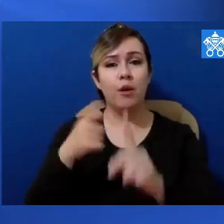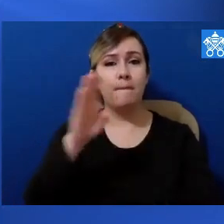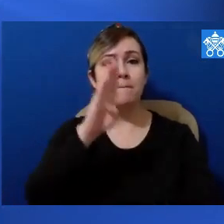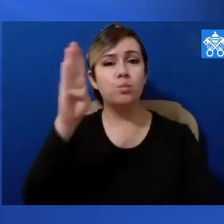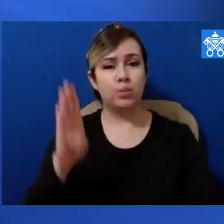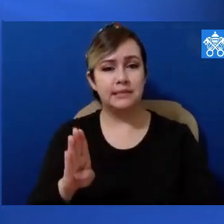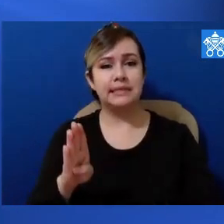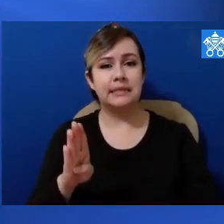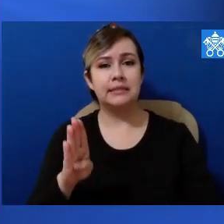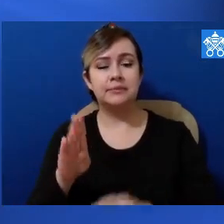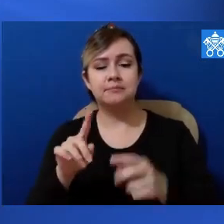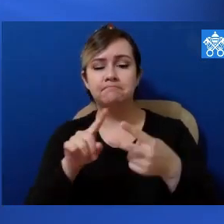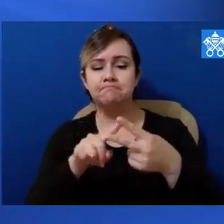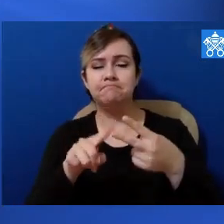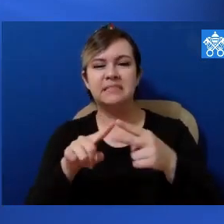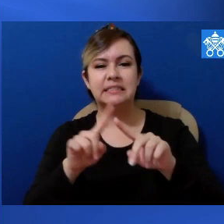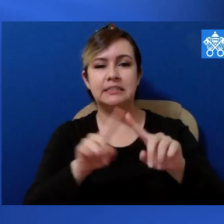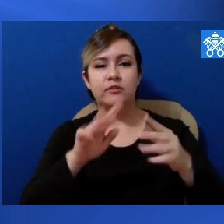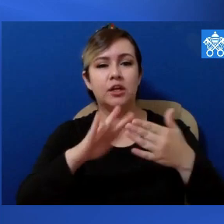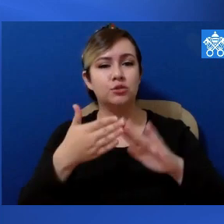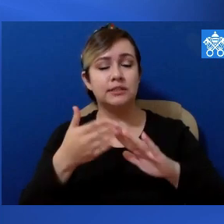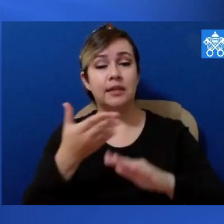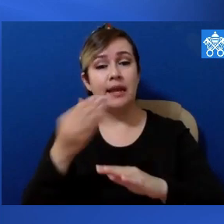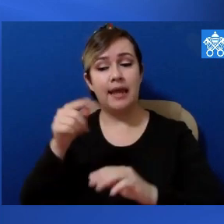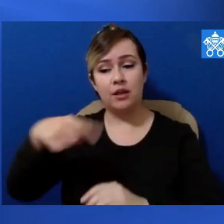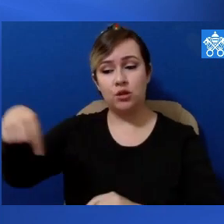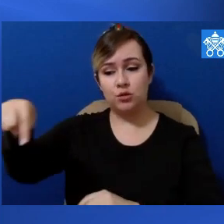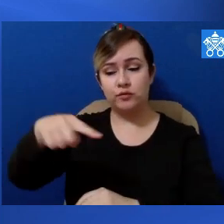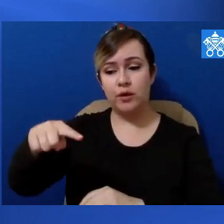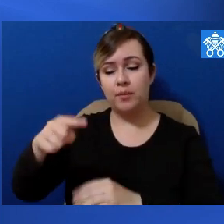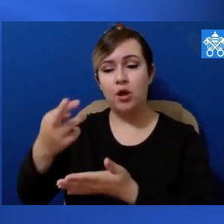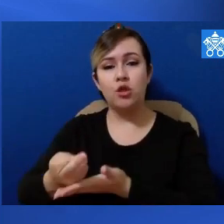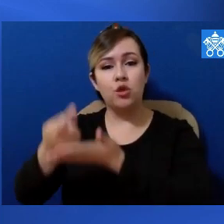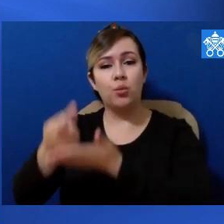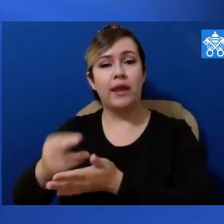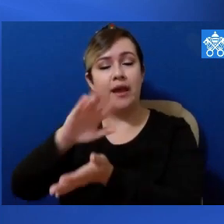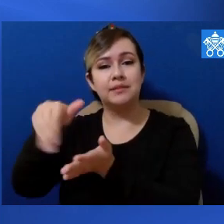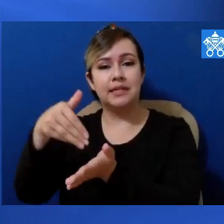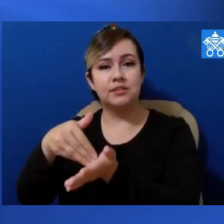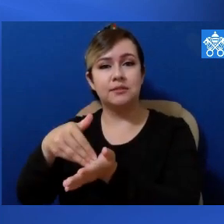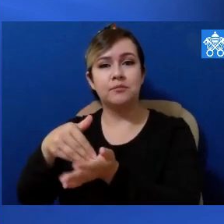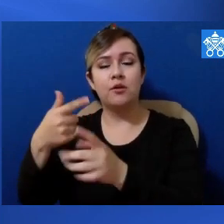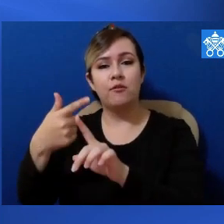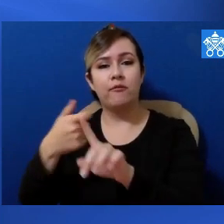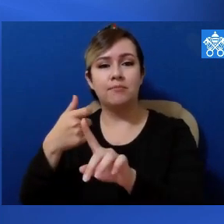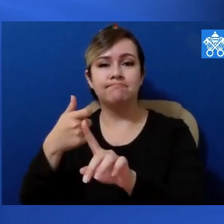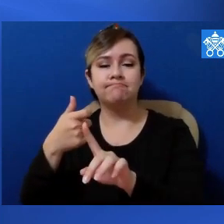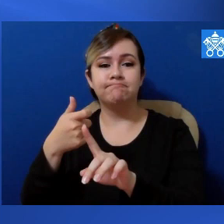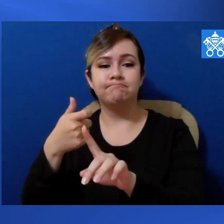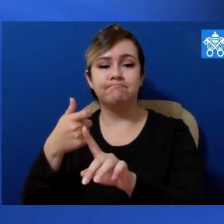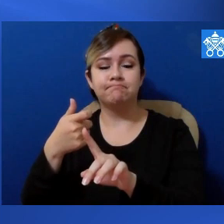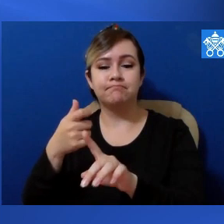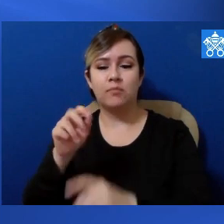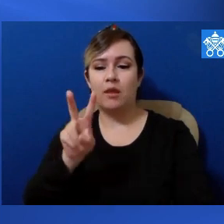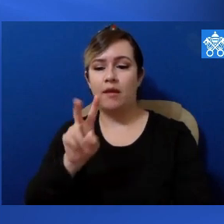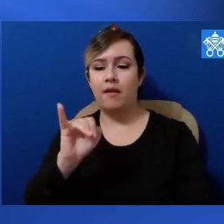from Jatadzinho and Sorocaba, and those from the Rehabilitation Center of the Santa Casa de Misericordia